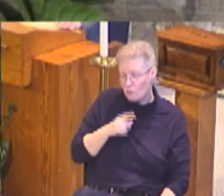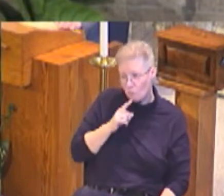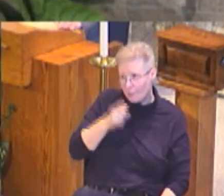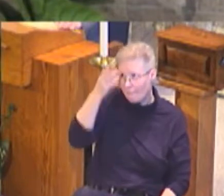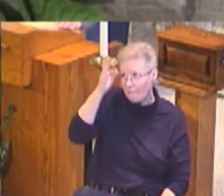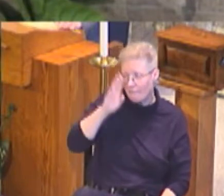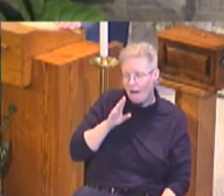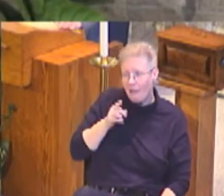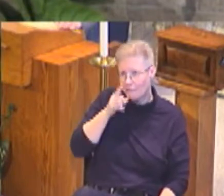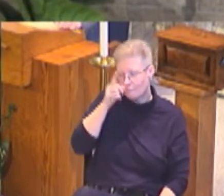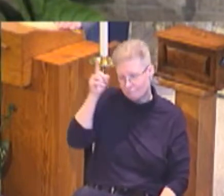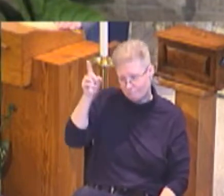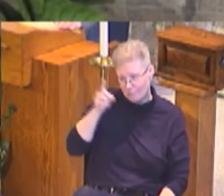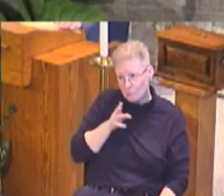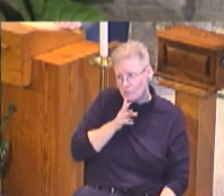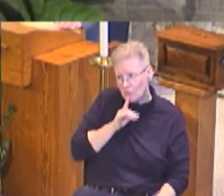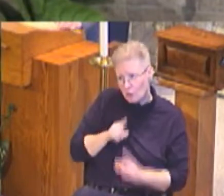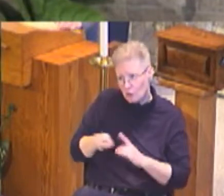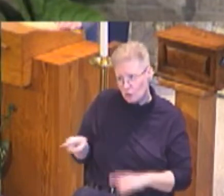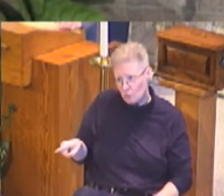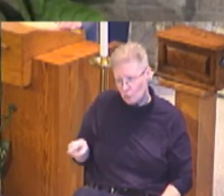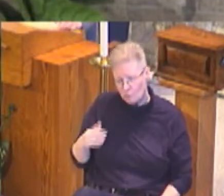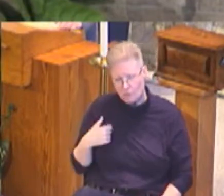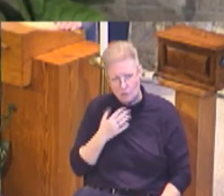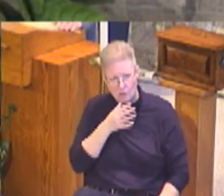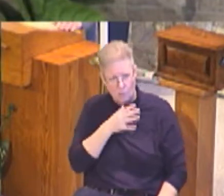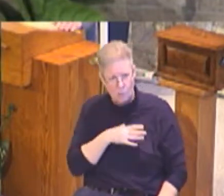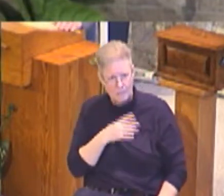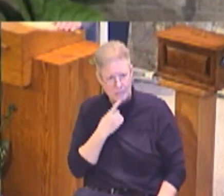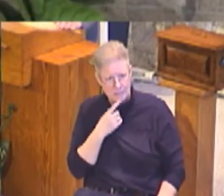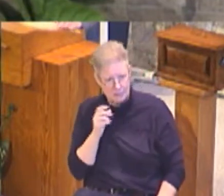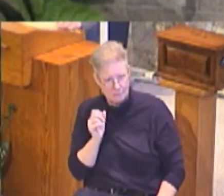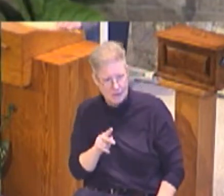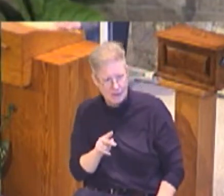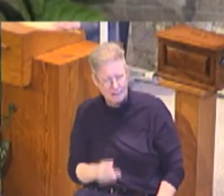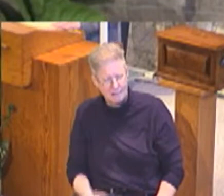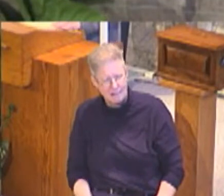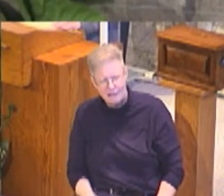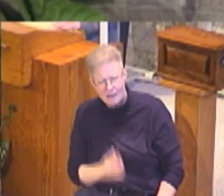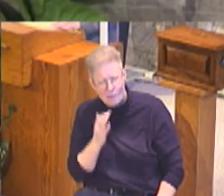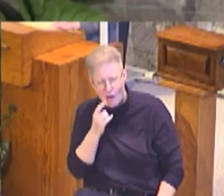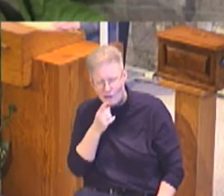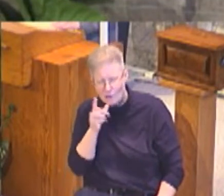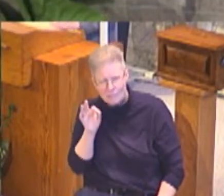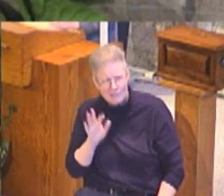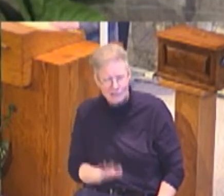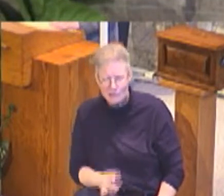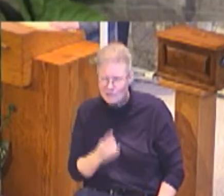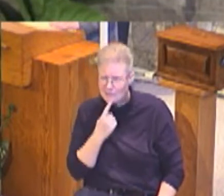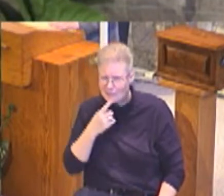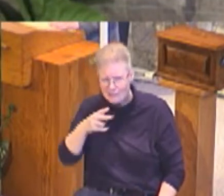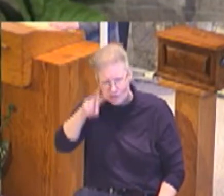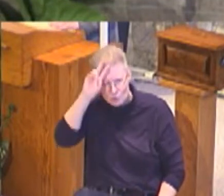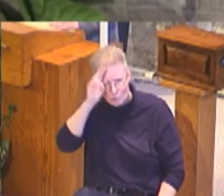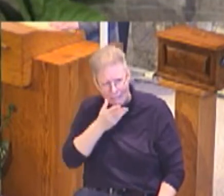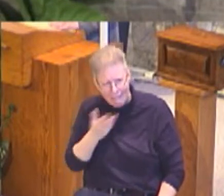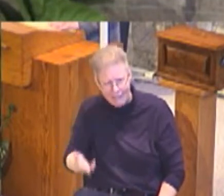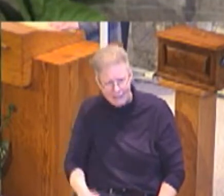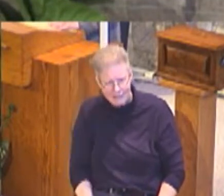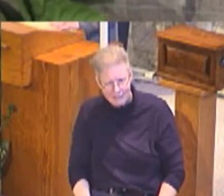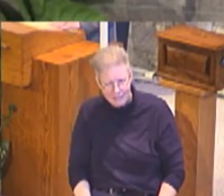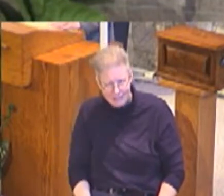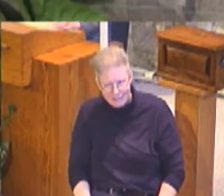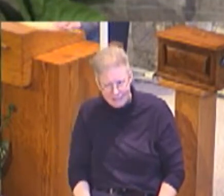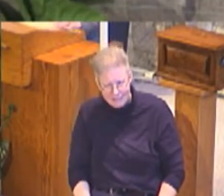speaking. The young woman said back to him, why do you ministers say such stupid things